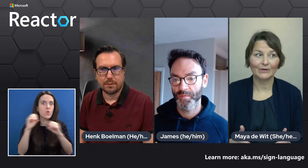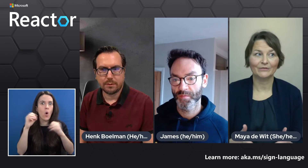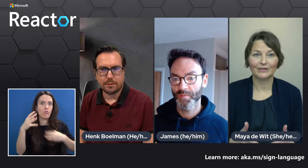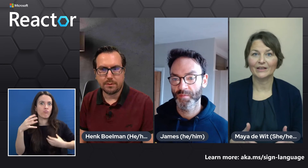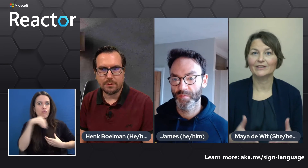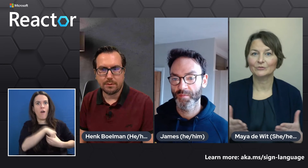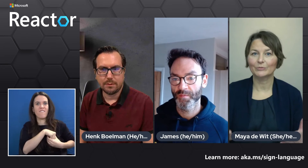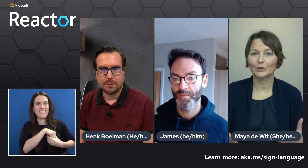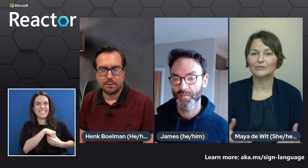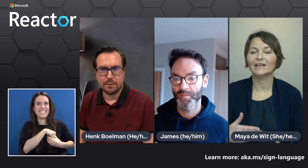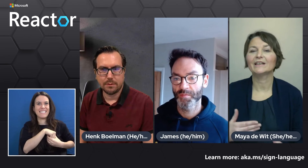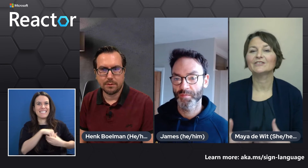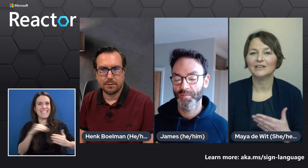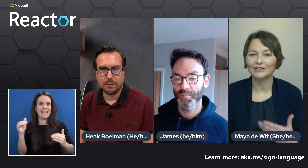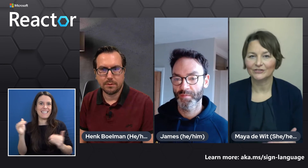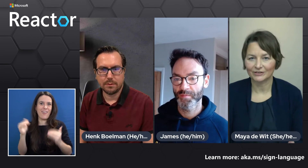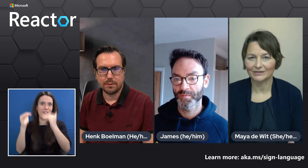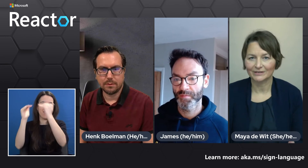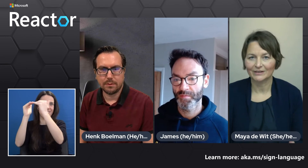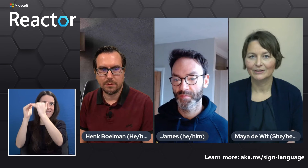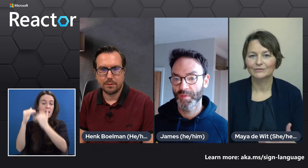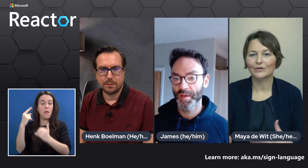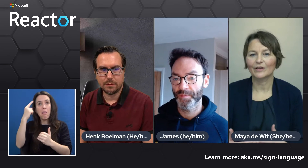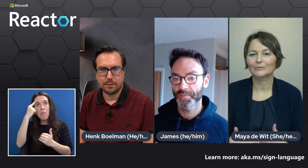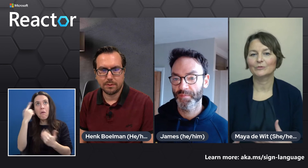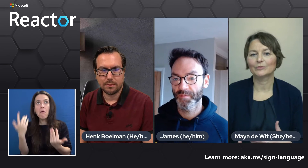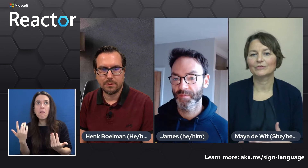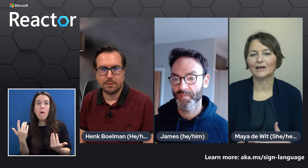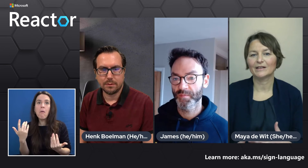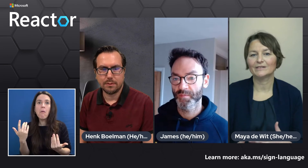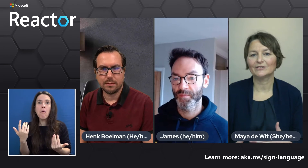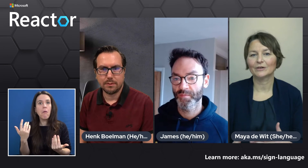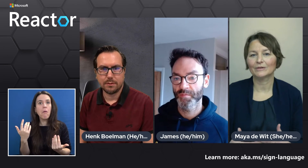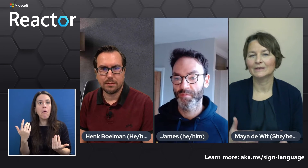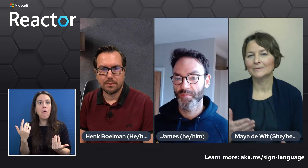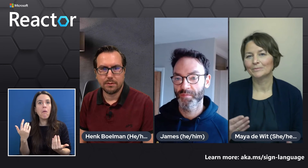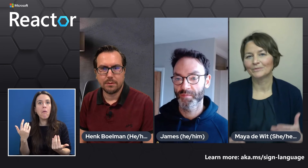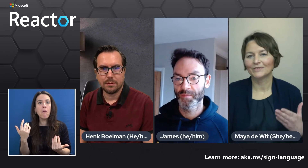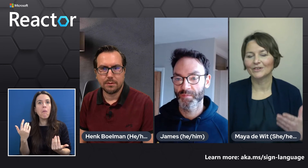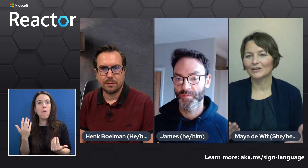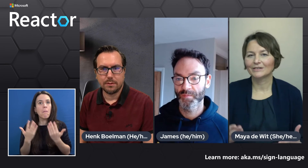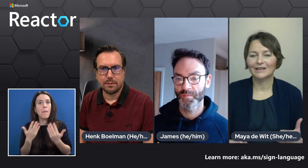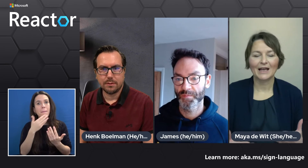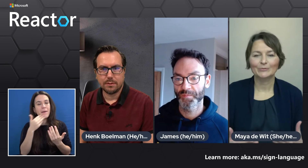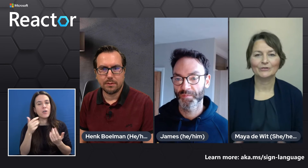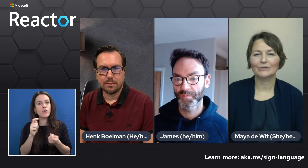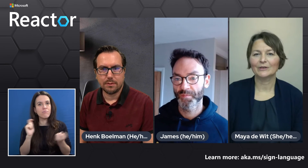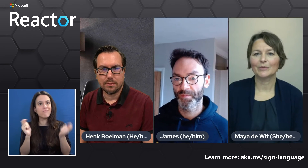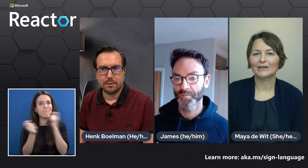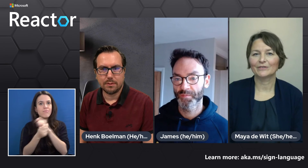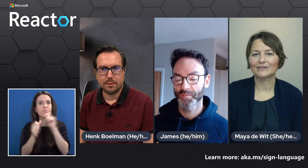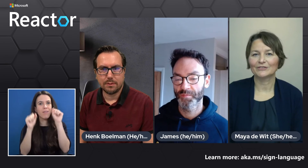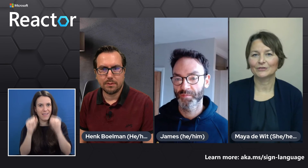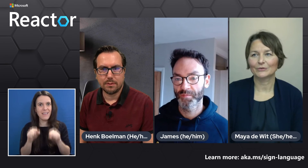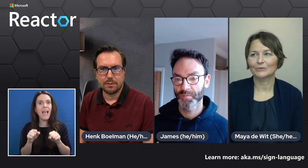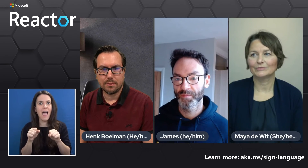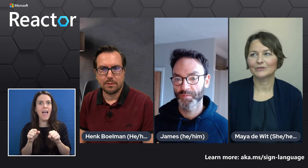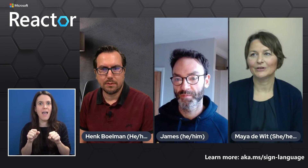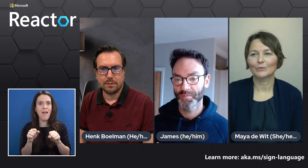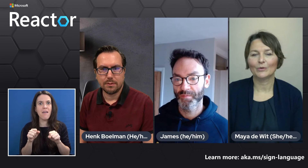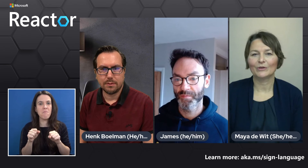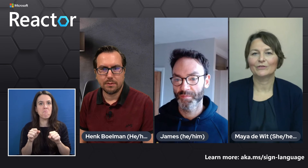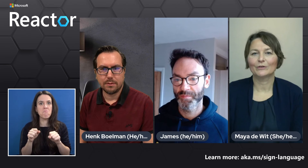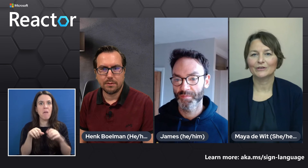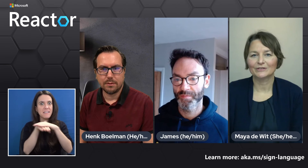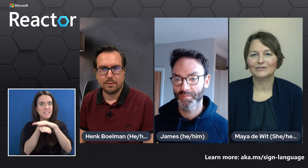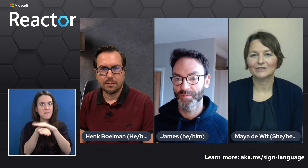now everything is remote. It is easier for them to provide it. So there are absolutely benefits to, you know,